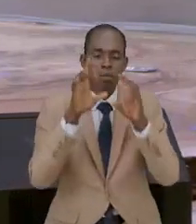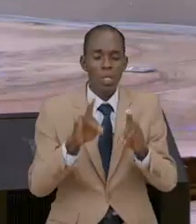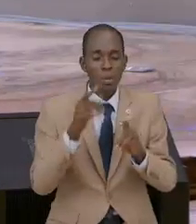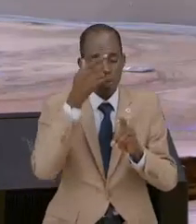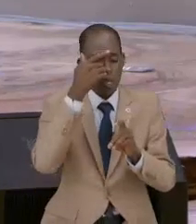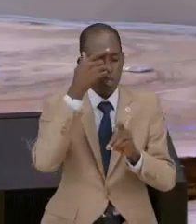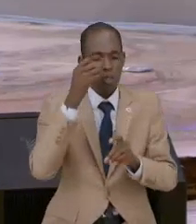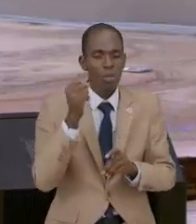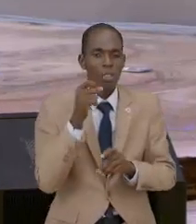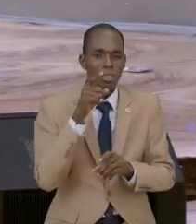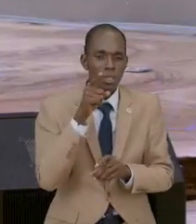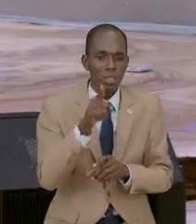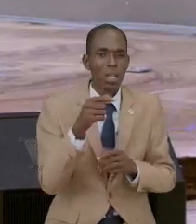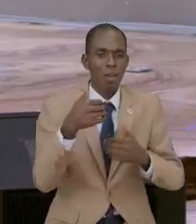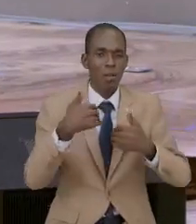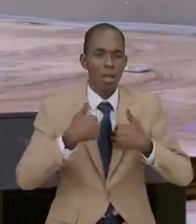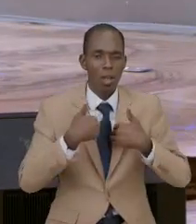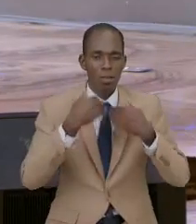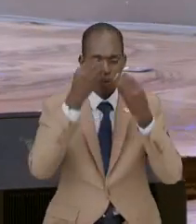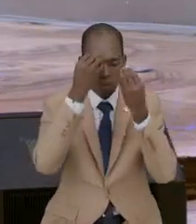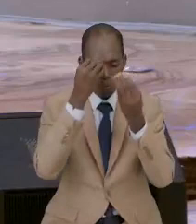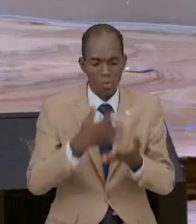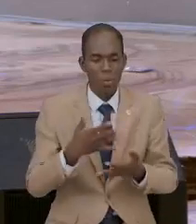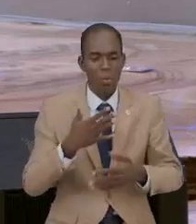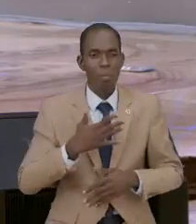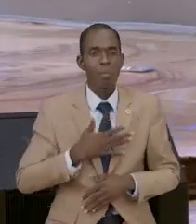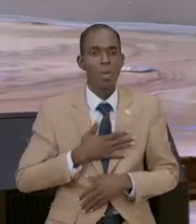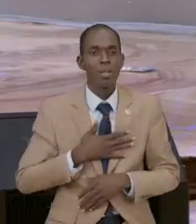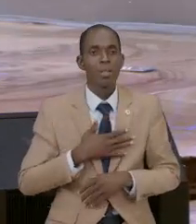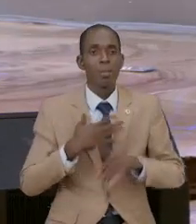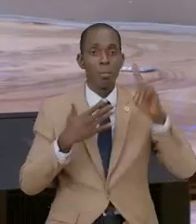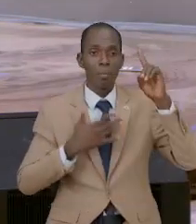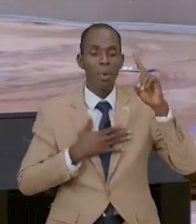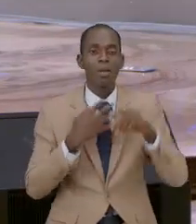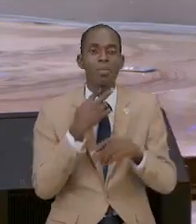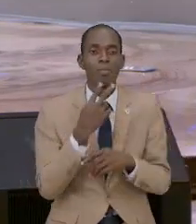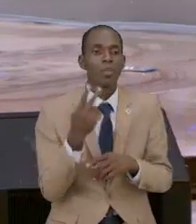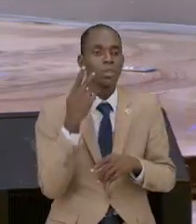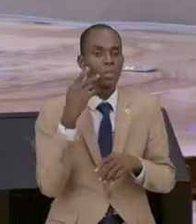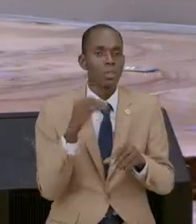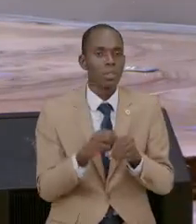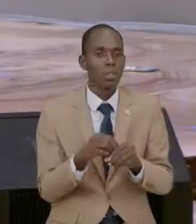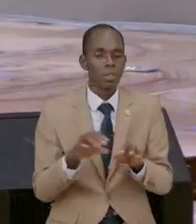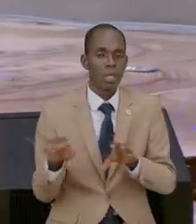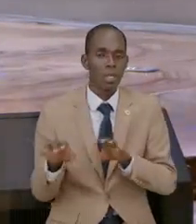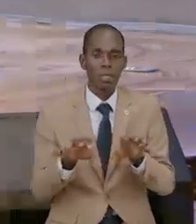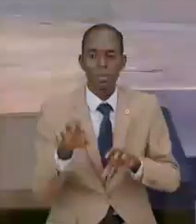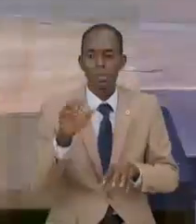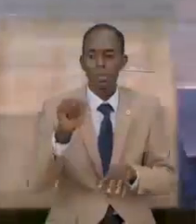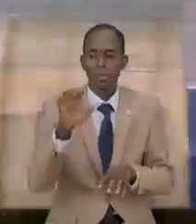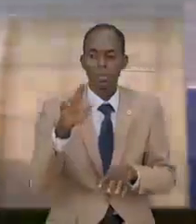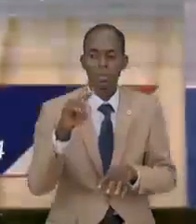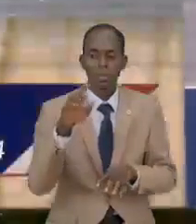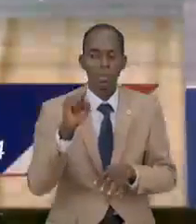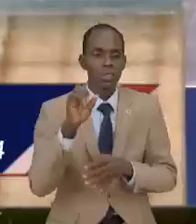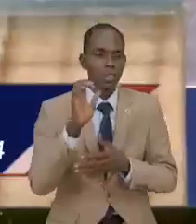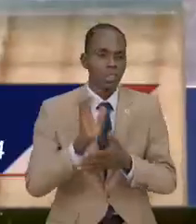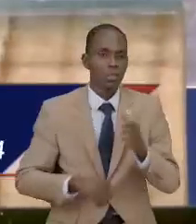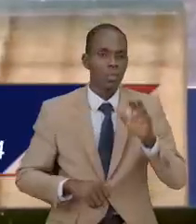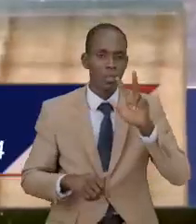thou hast obeyed my voice. Acts chapter 3, reading from